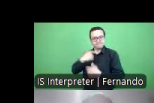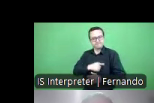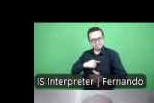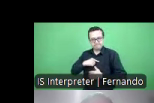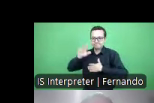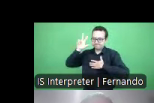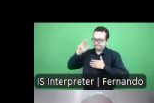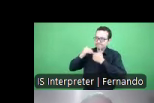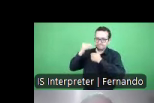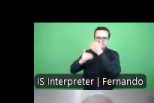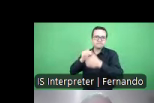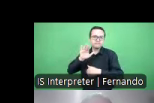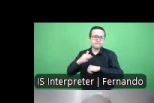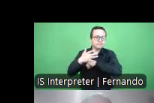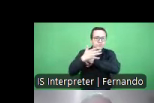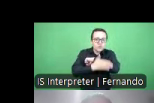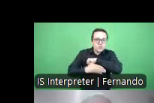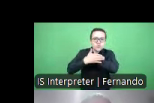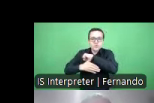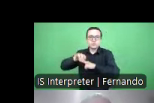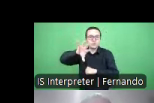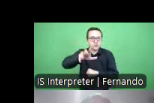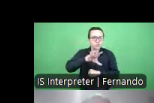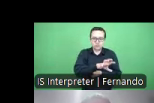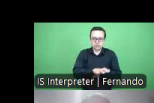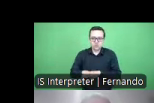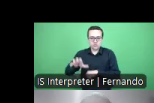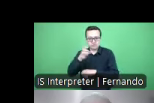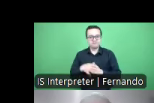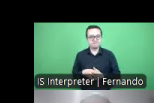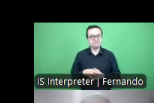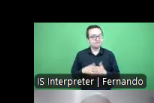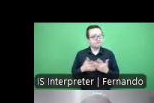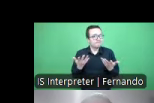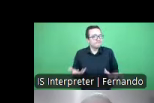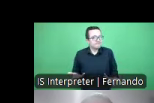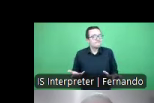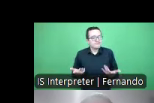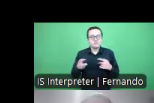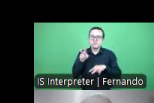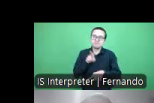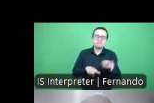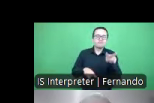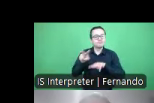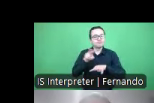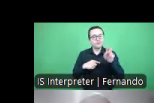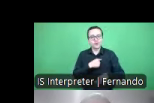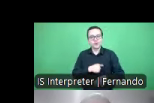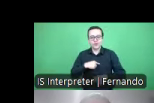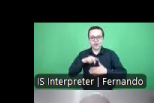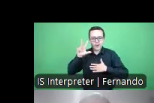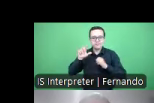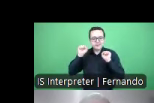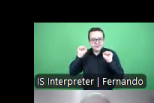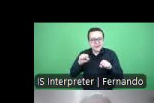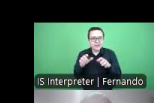atau to mengkonkretkan realize sistem and also dan to make it struktural real in a implementasi dari systematic hak-hak penyandang in a disabilitas systemic and sesuai structural dengan manner mandat in order